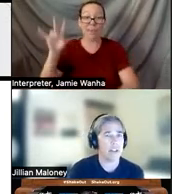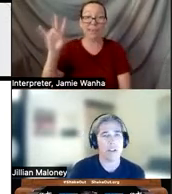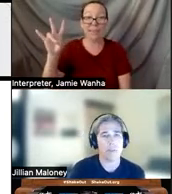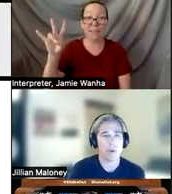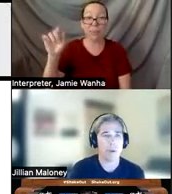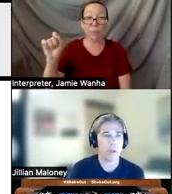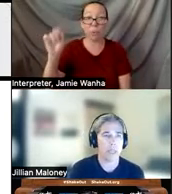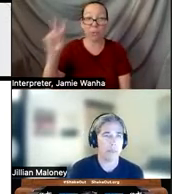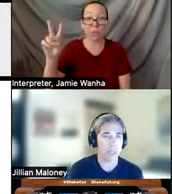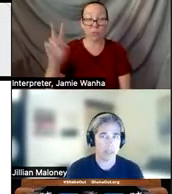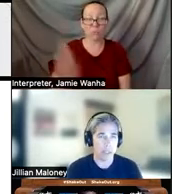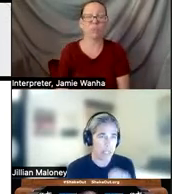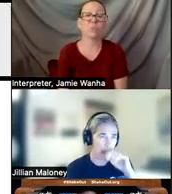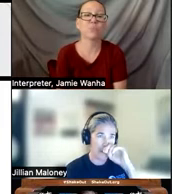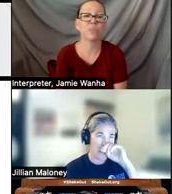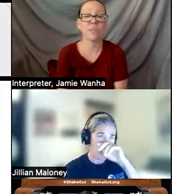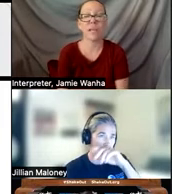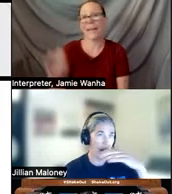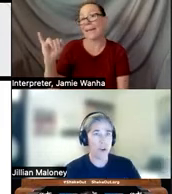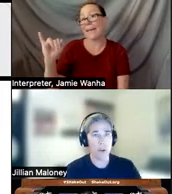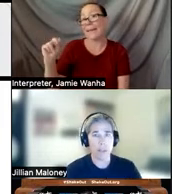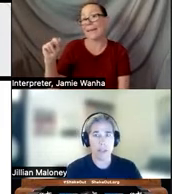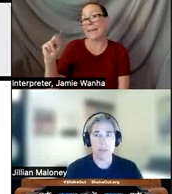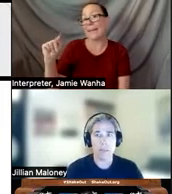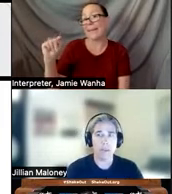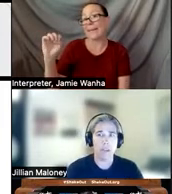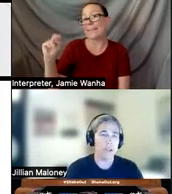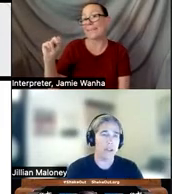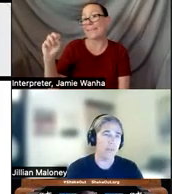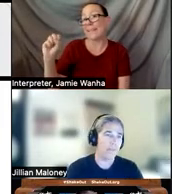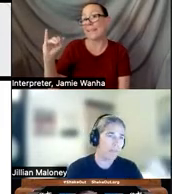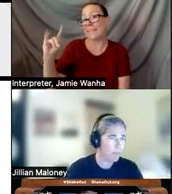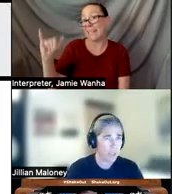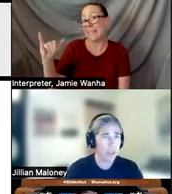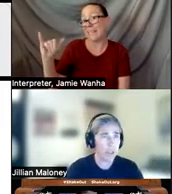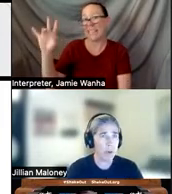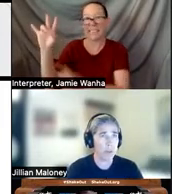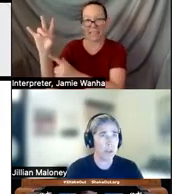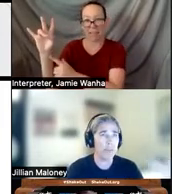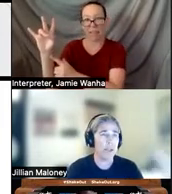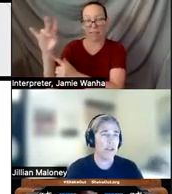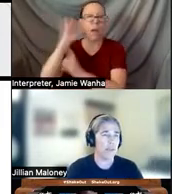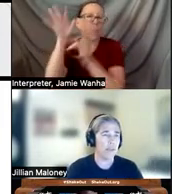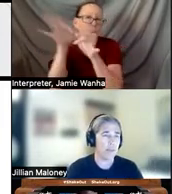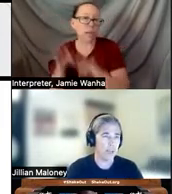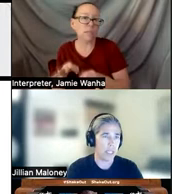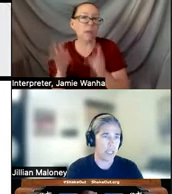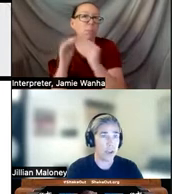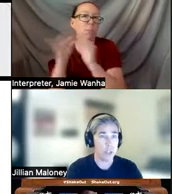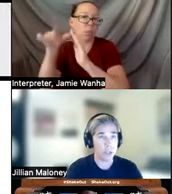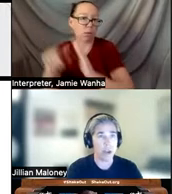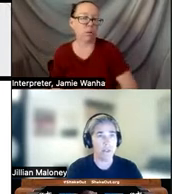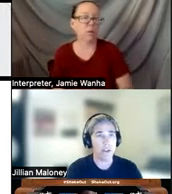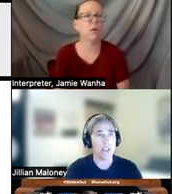And I'll talk a little bit more about what that means in a second. Another one that comes up a little bit more locally, but important to San